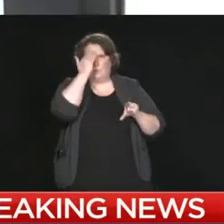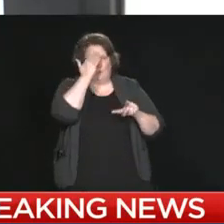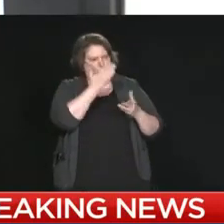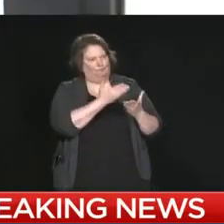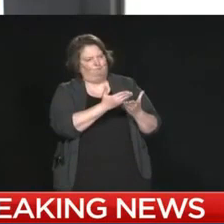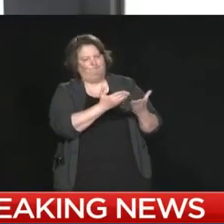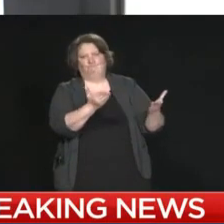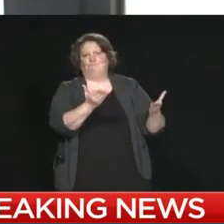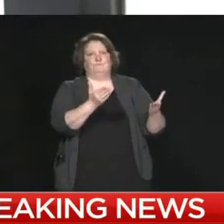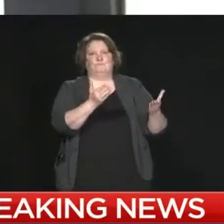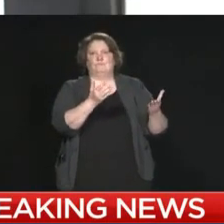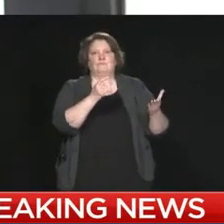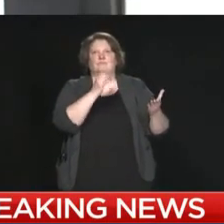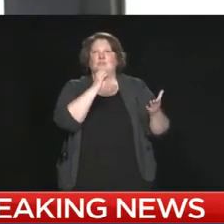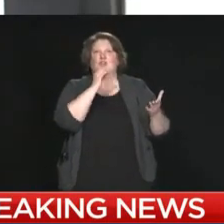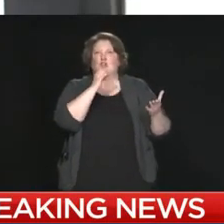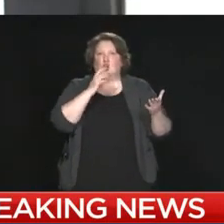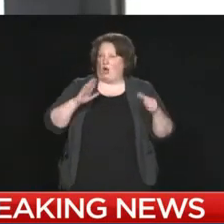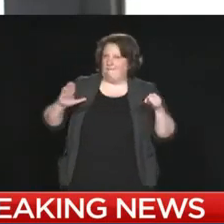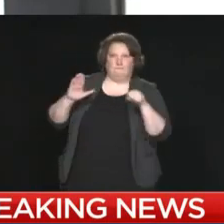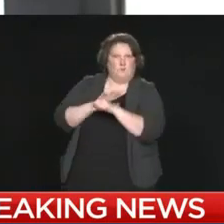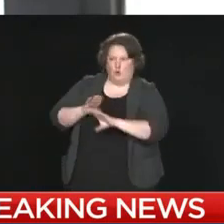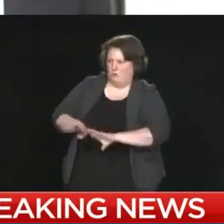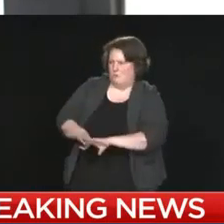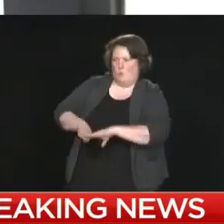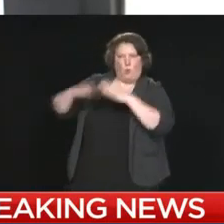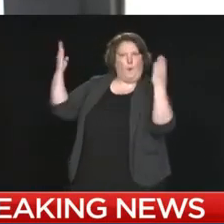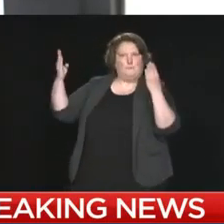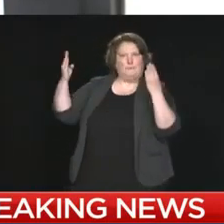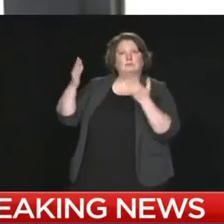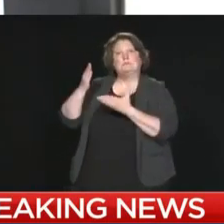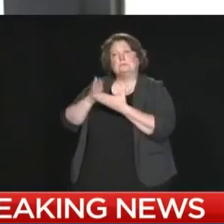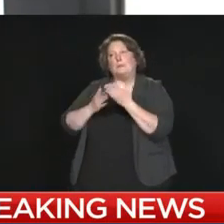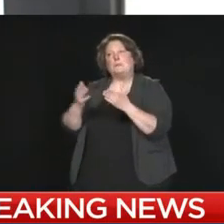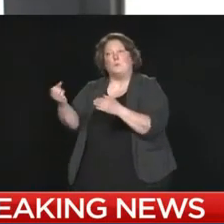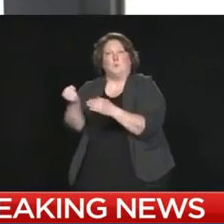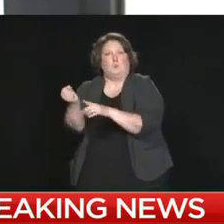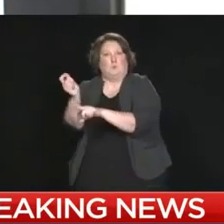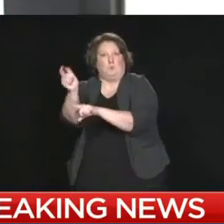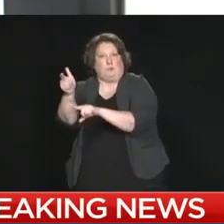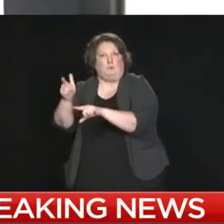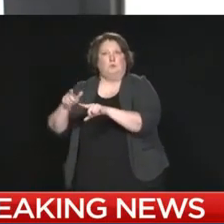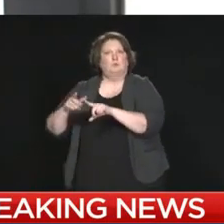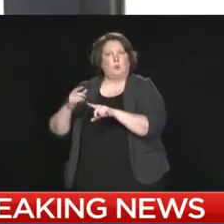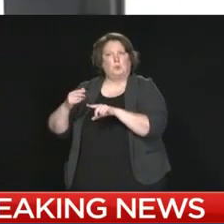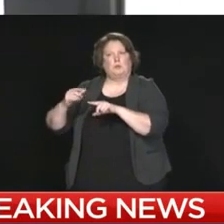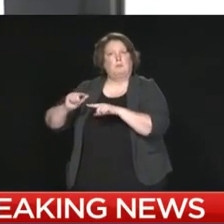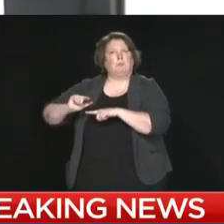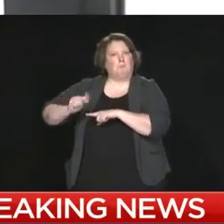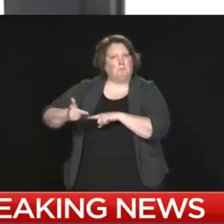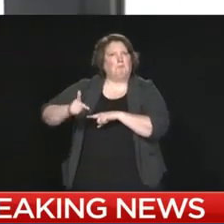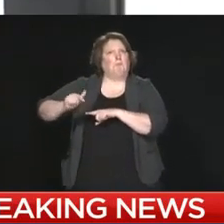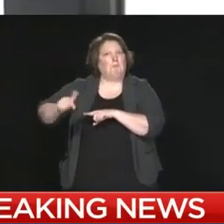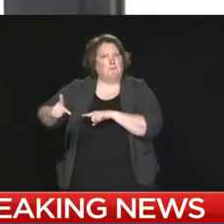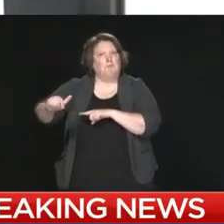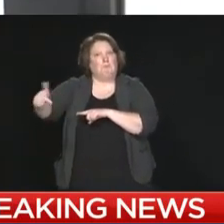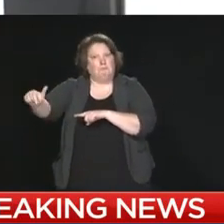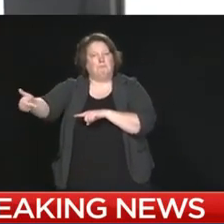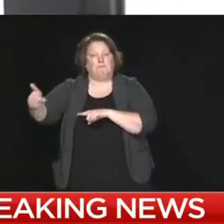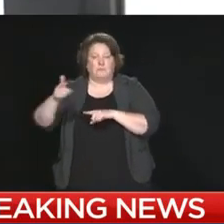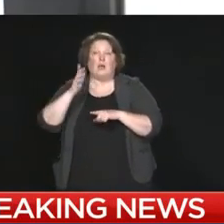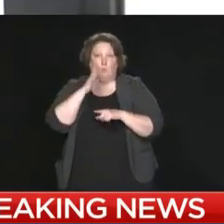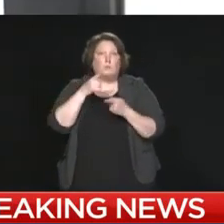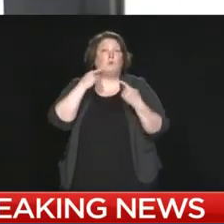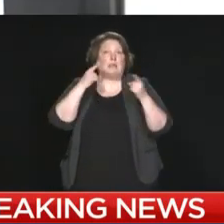soon. Some people will continue to require assistance. Announcements will be made in the years to come, and this will explain